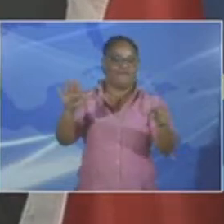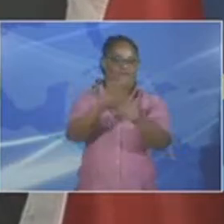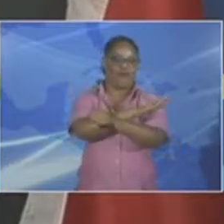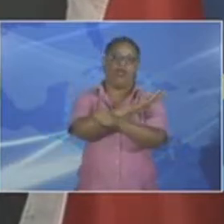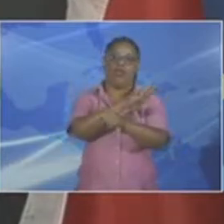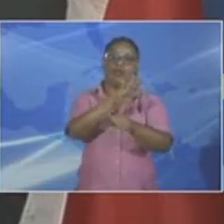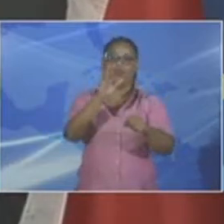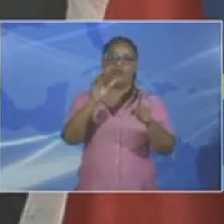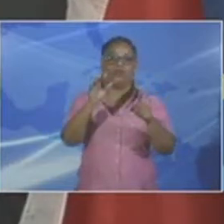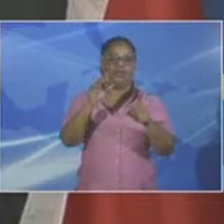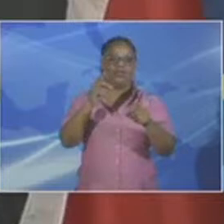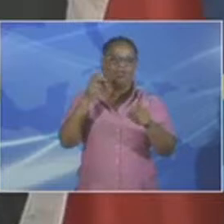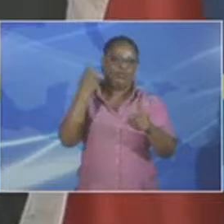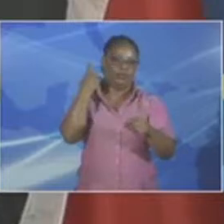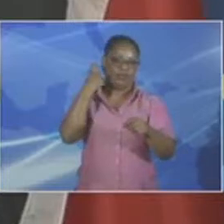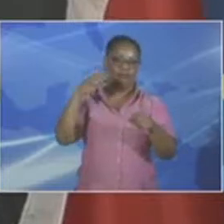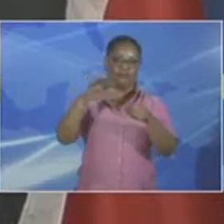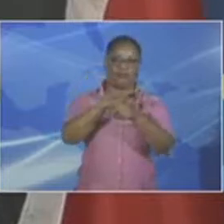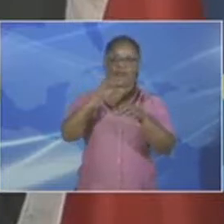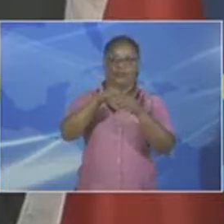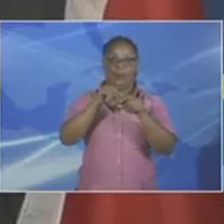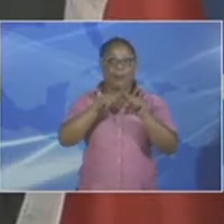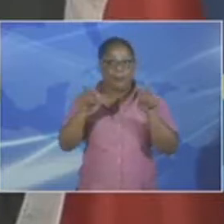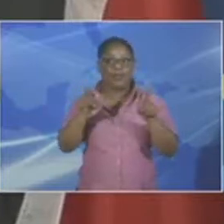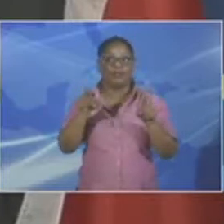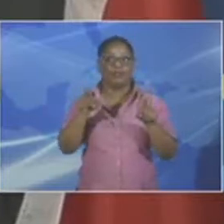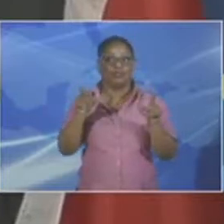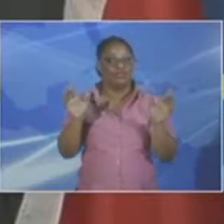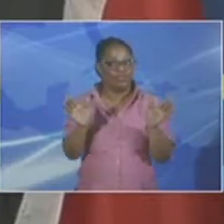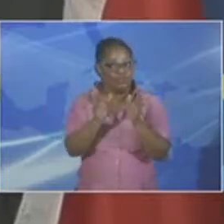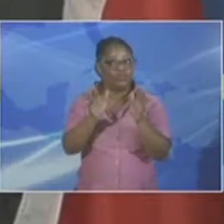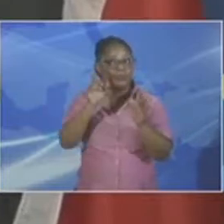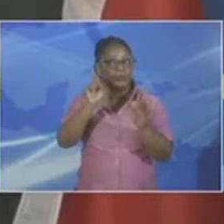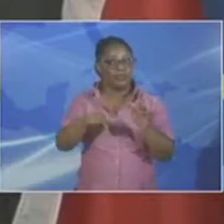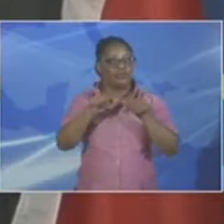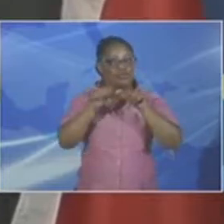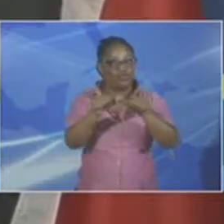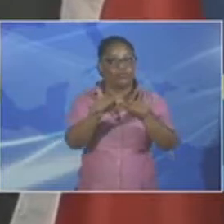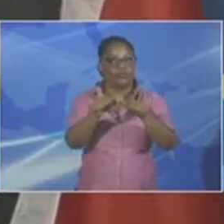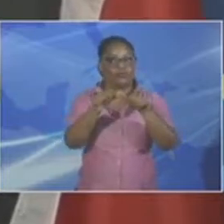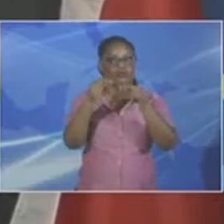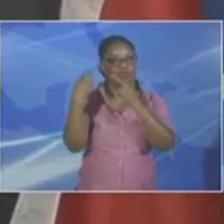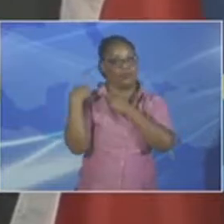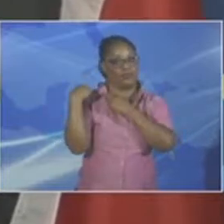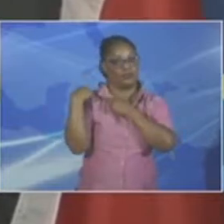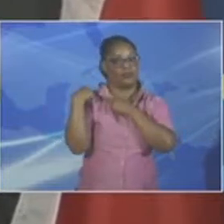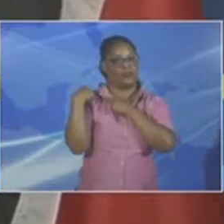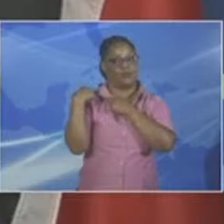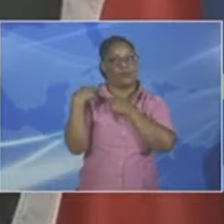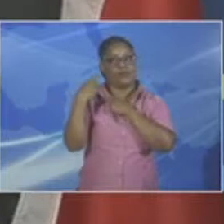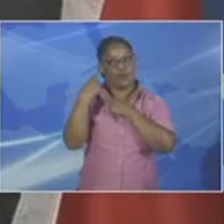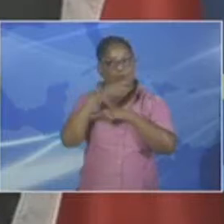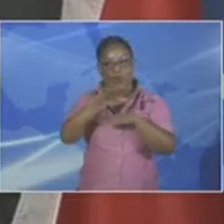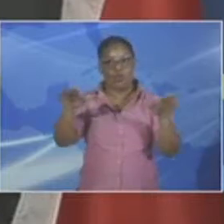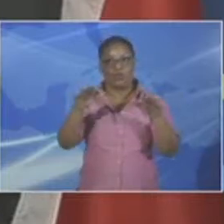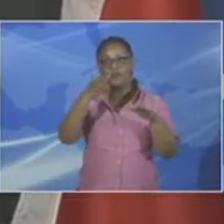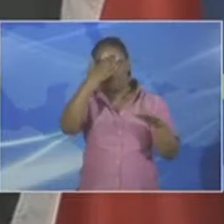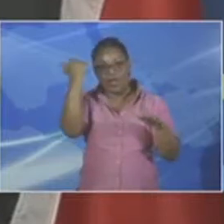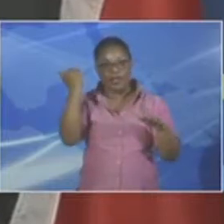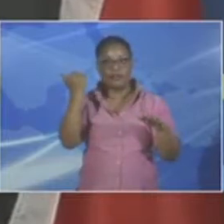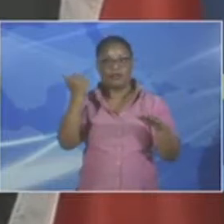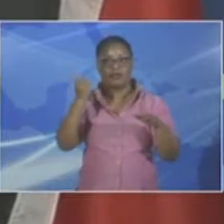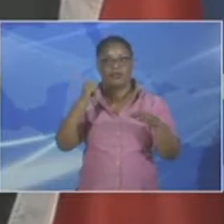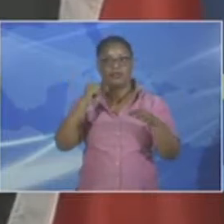not forgetting that the virus is still out there, and you are still required not to infect yourself with